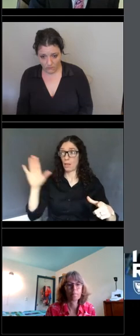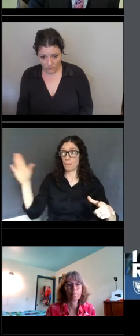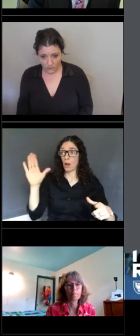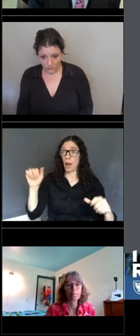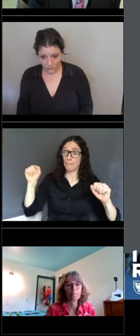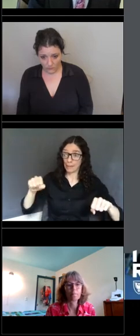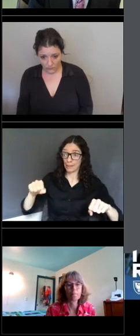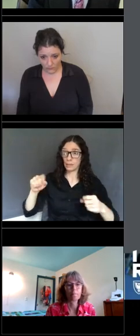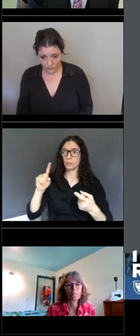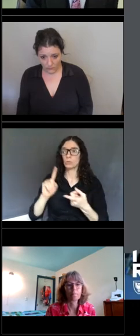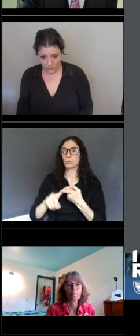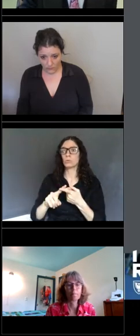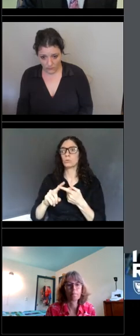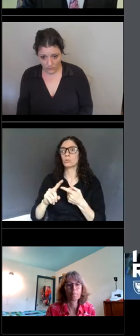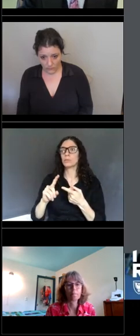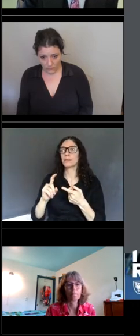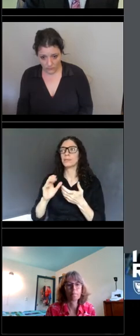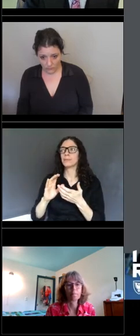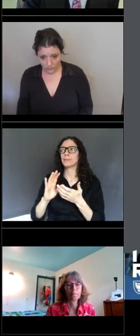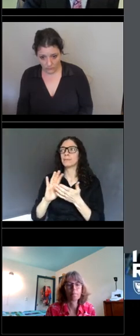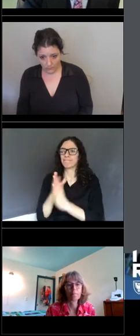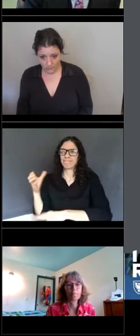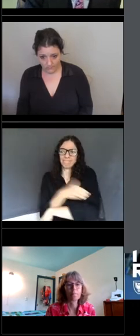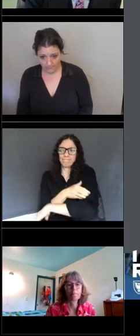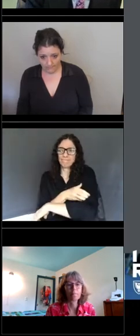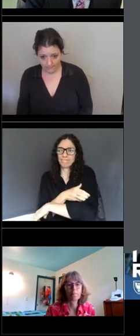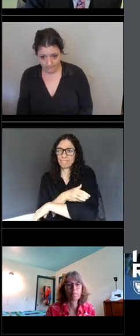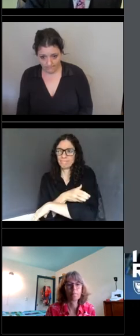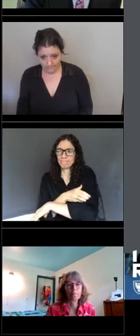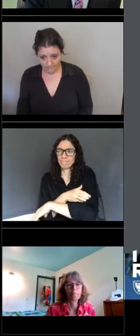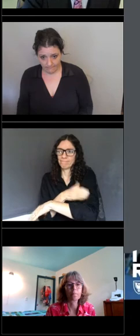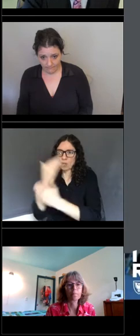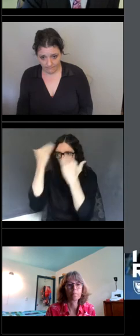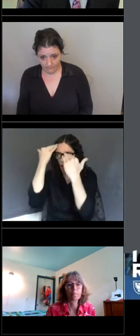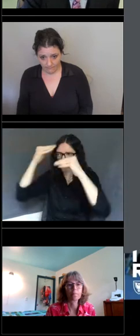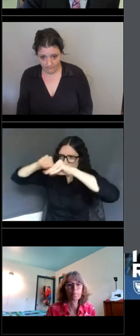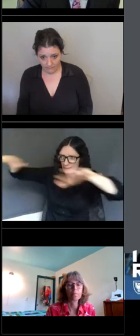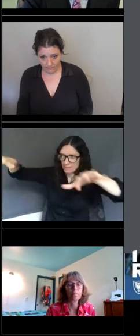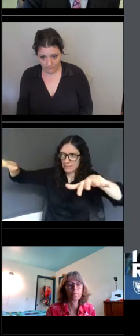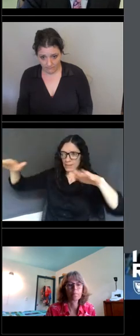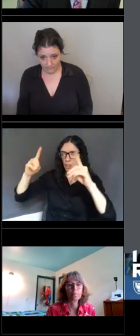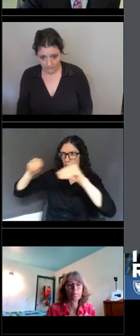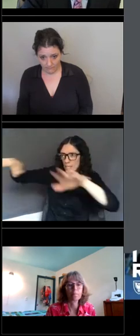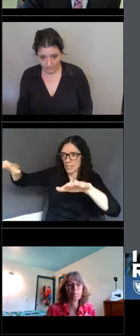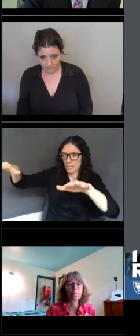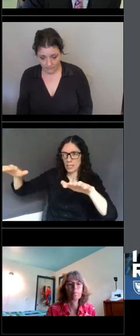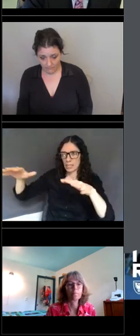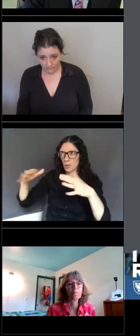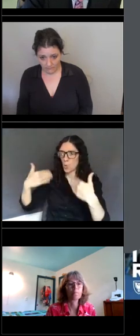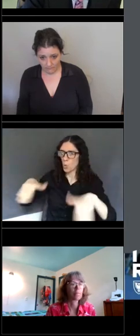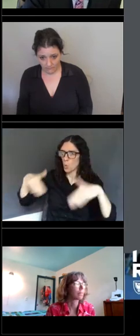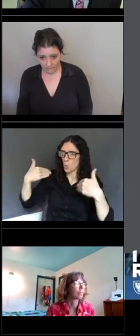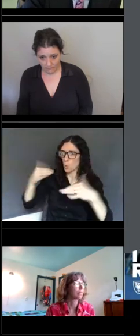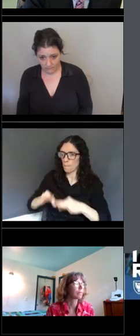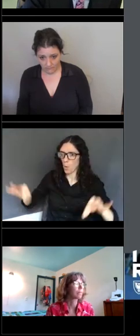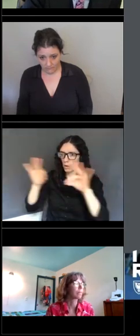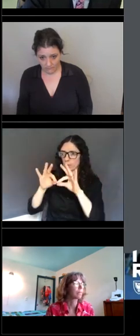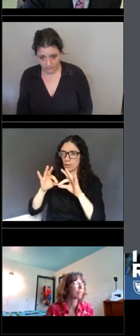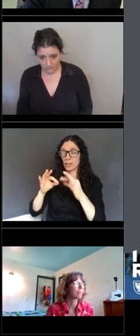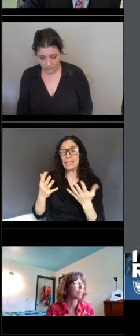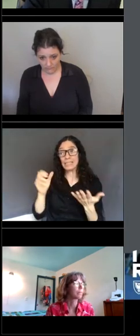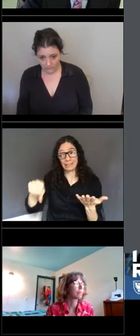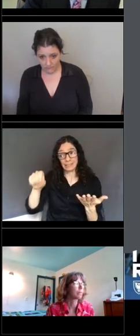weaponize that outreach and then have, you know, stronger outcomes from it cannot be understated. Whereas some